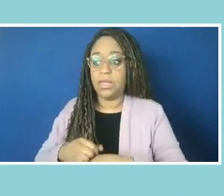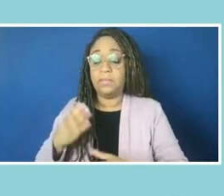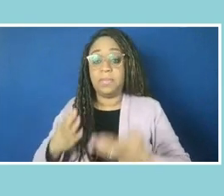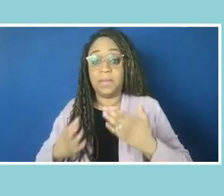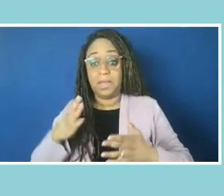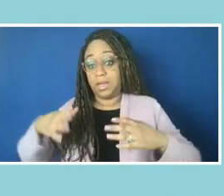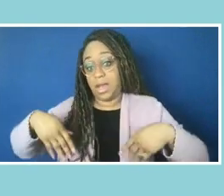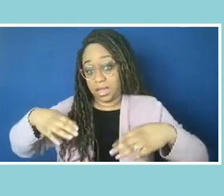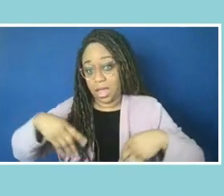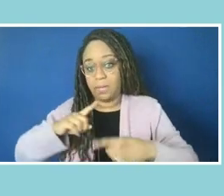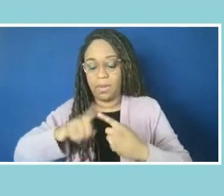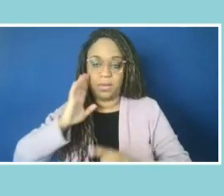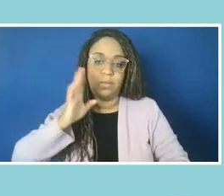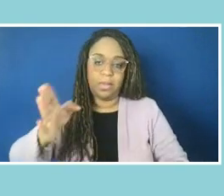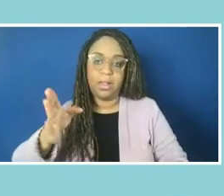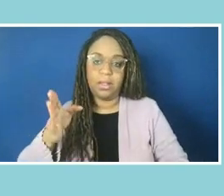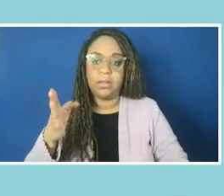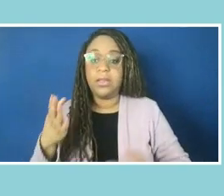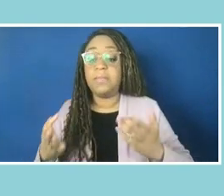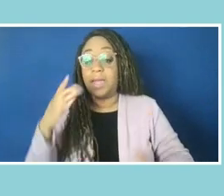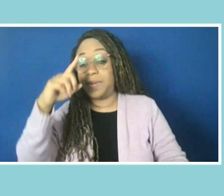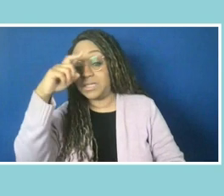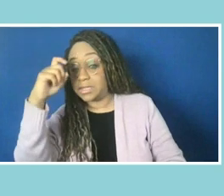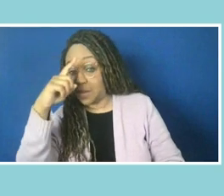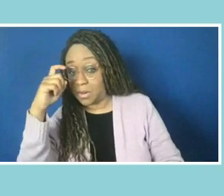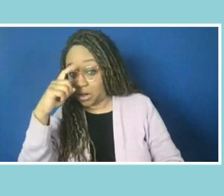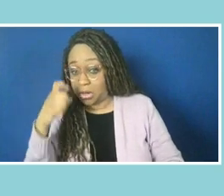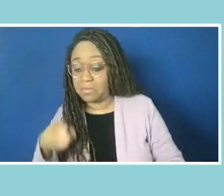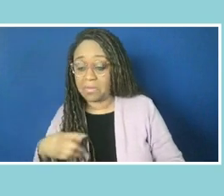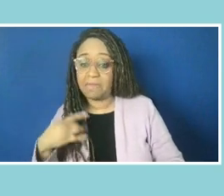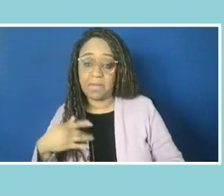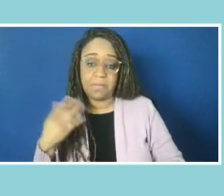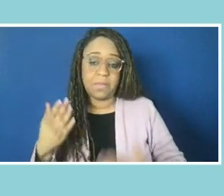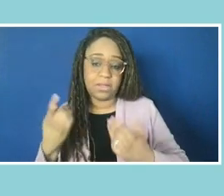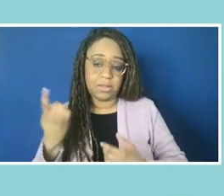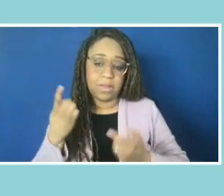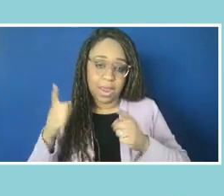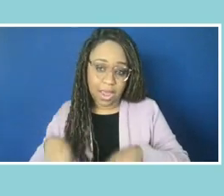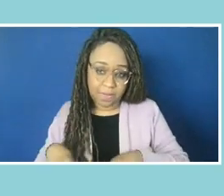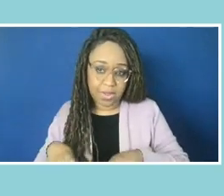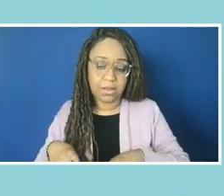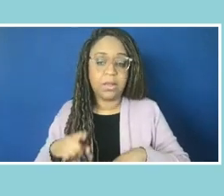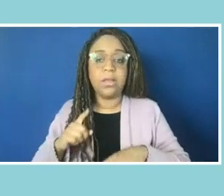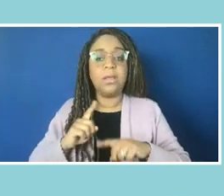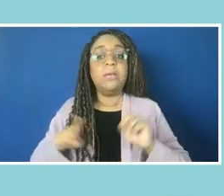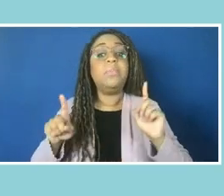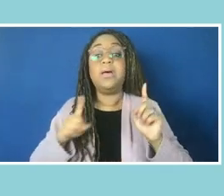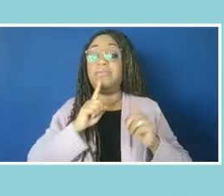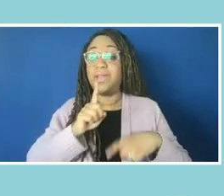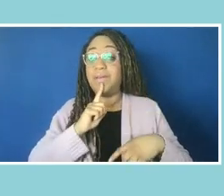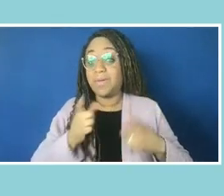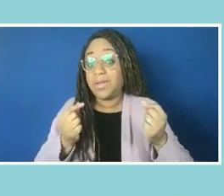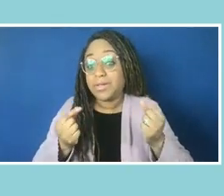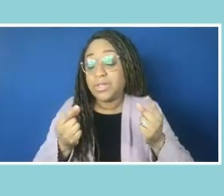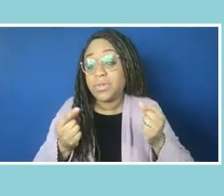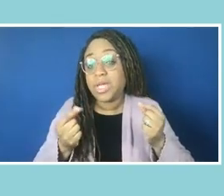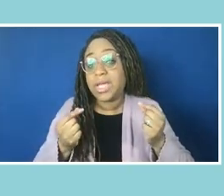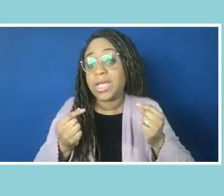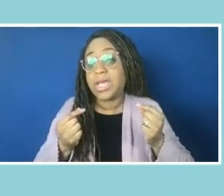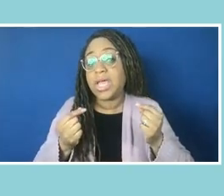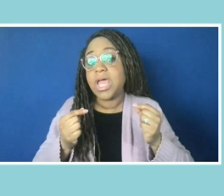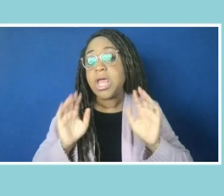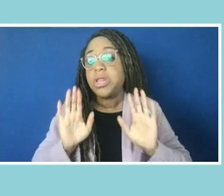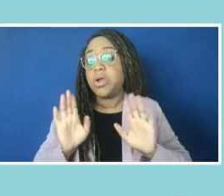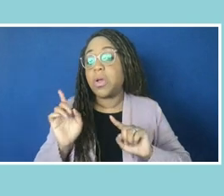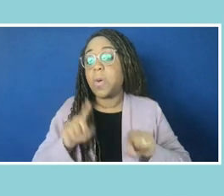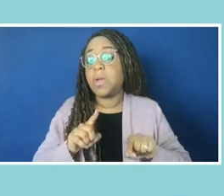they have done was what the other side has done was lay low. Go to safe states like